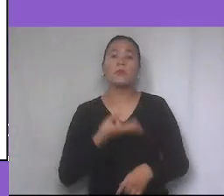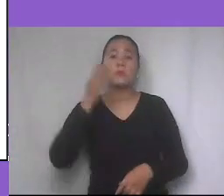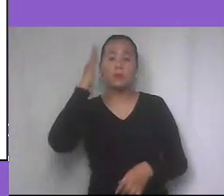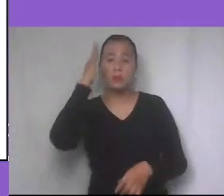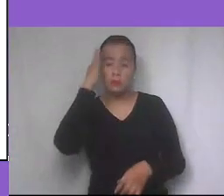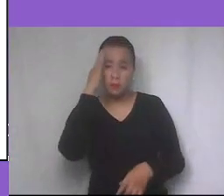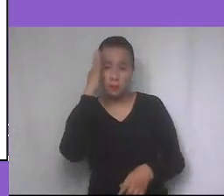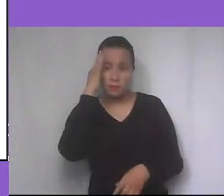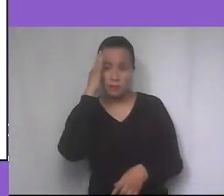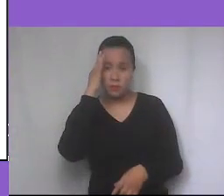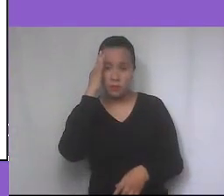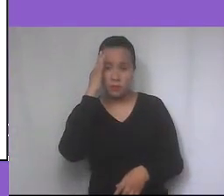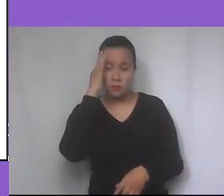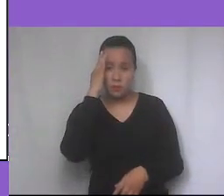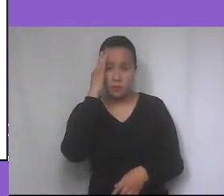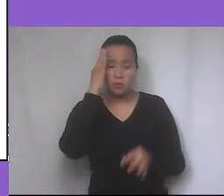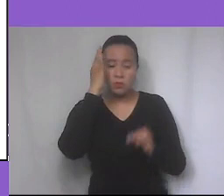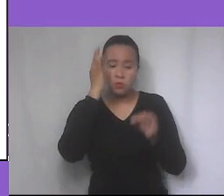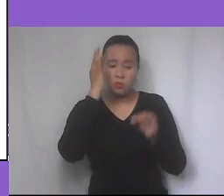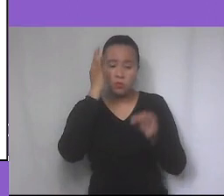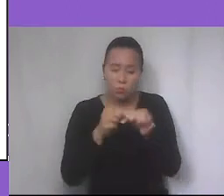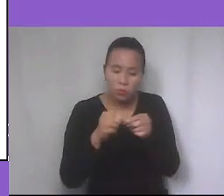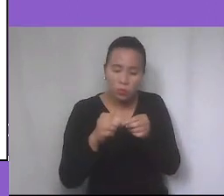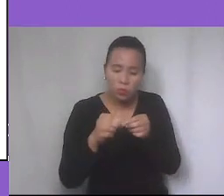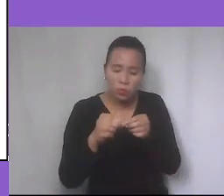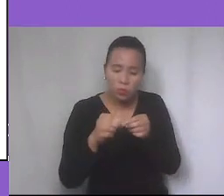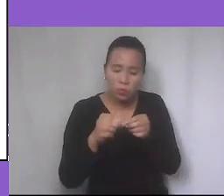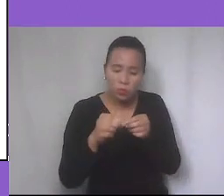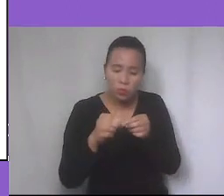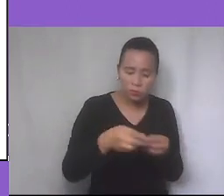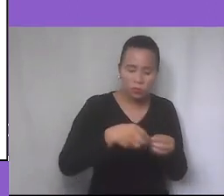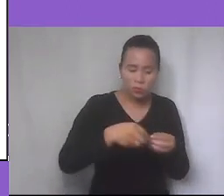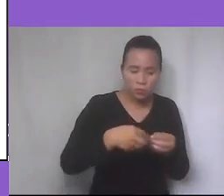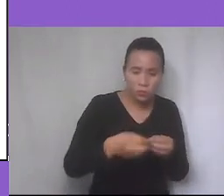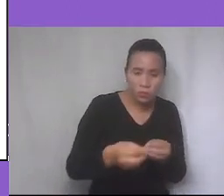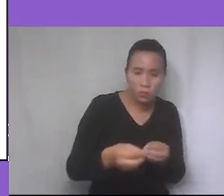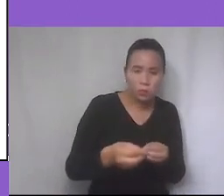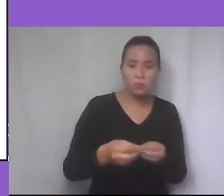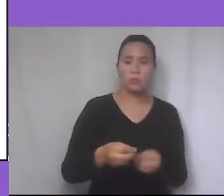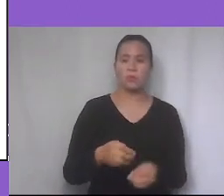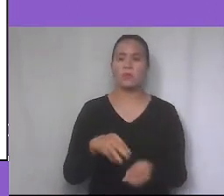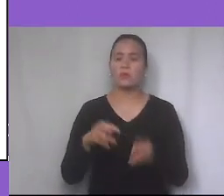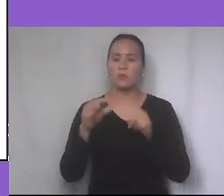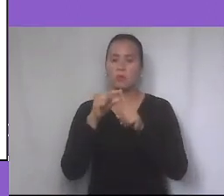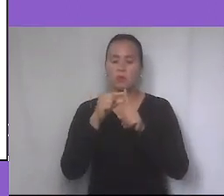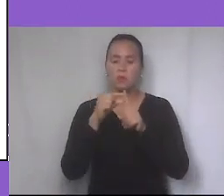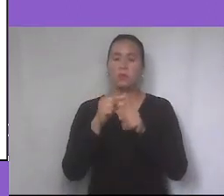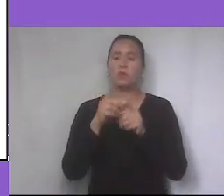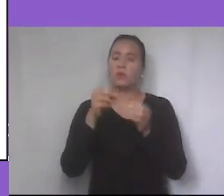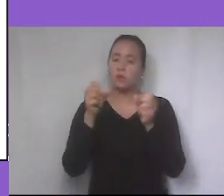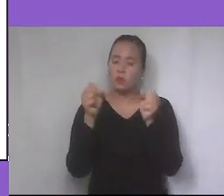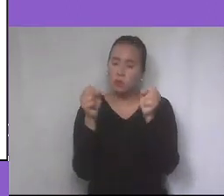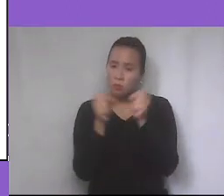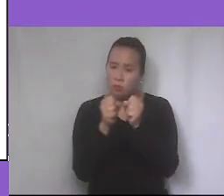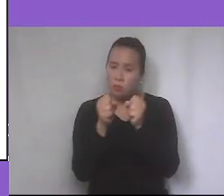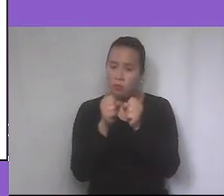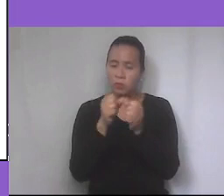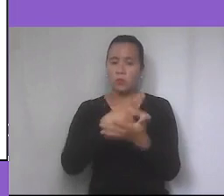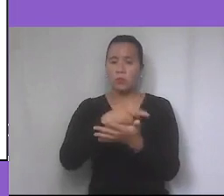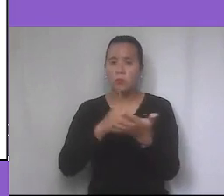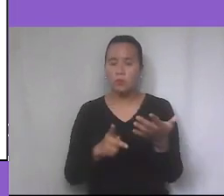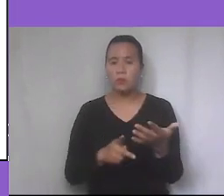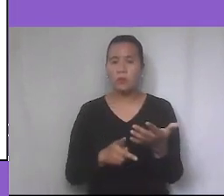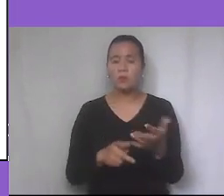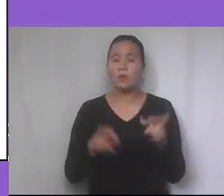break down a word into smaller parts. When we recognize syllables, then we are ready for the next task. And what